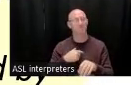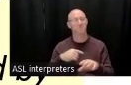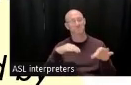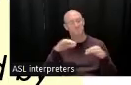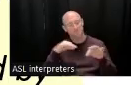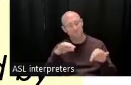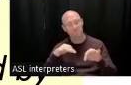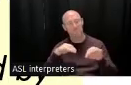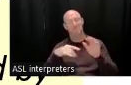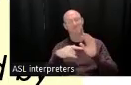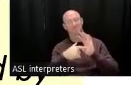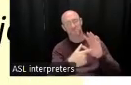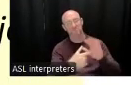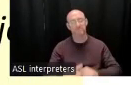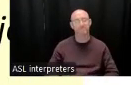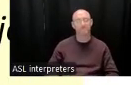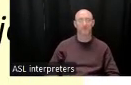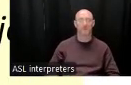describe and explain.